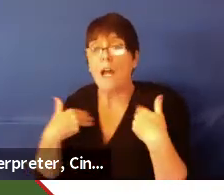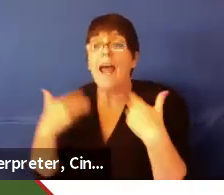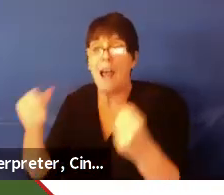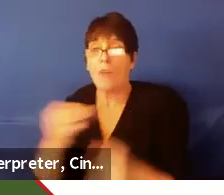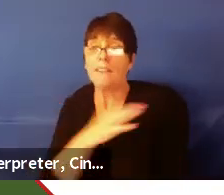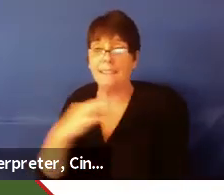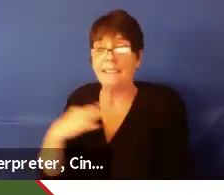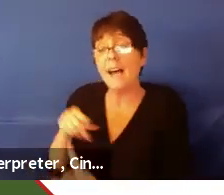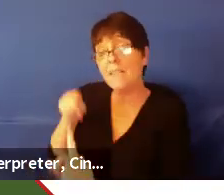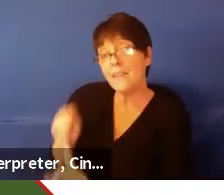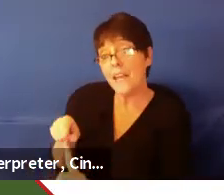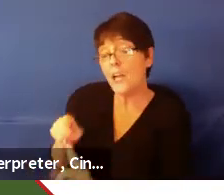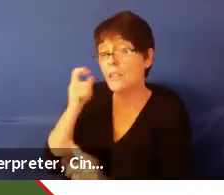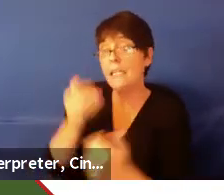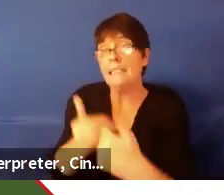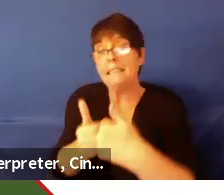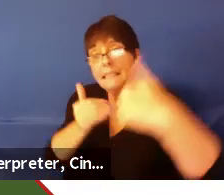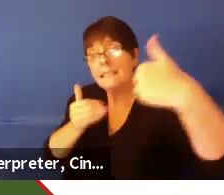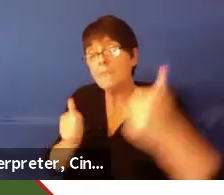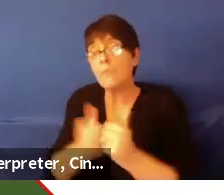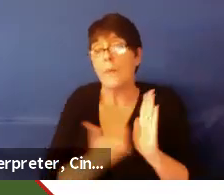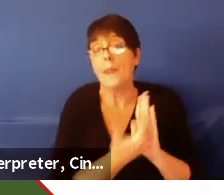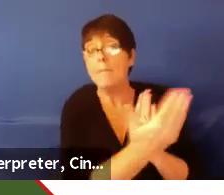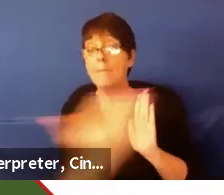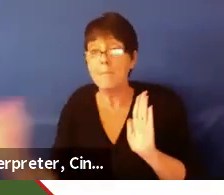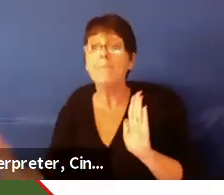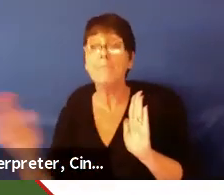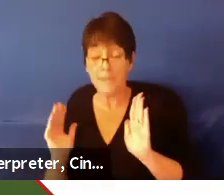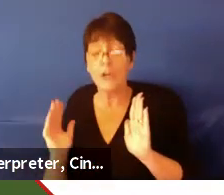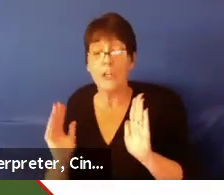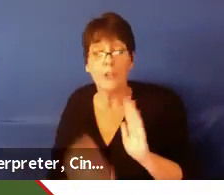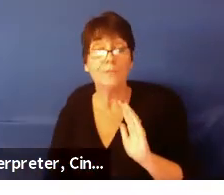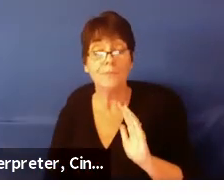staff and separated with a barrier. Next slide, please.